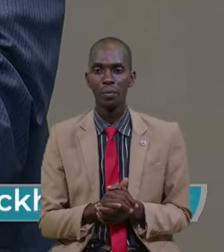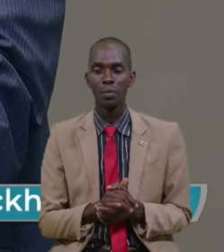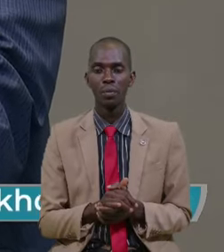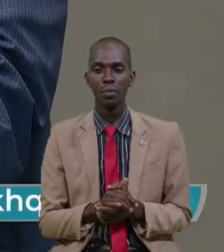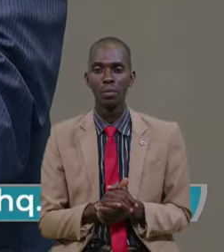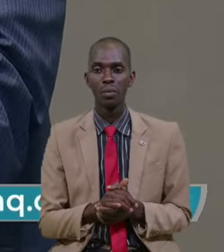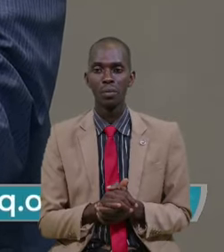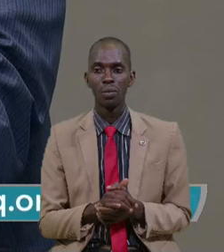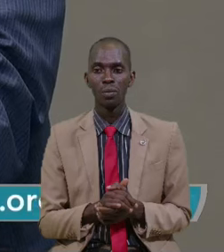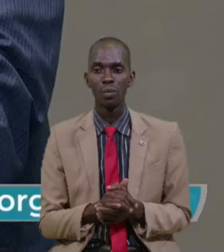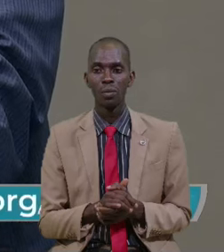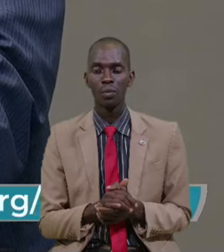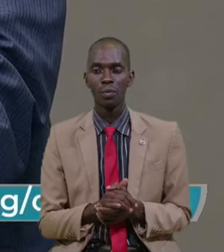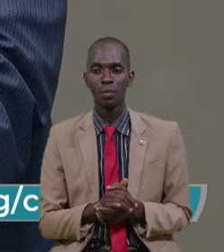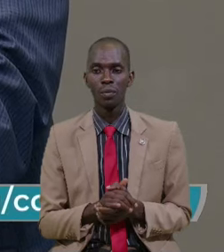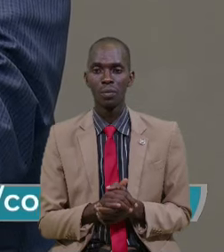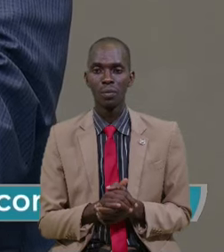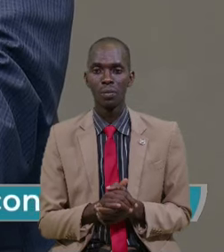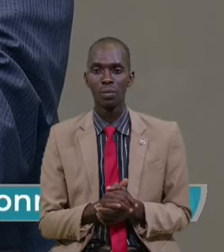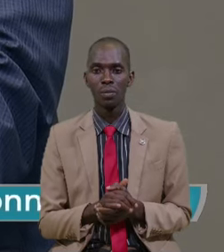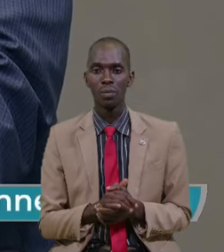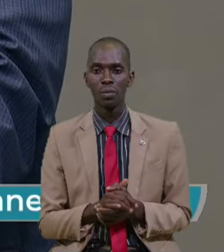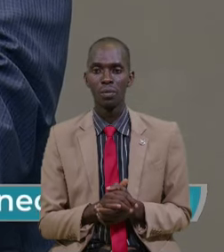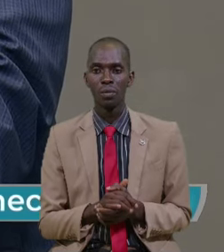Counselors, please go to them.